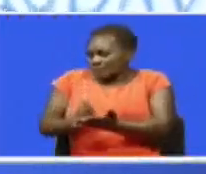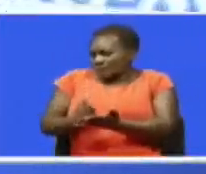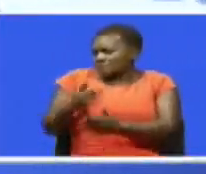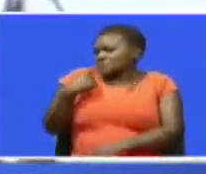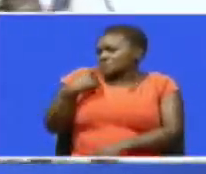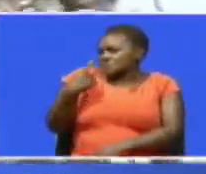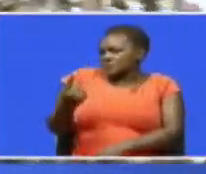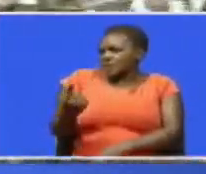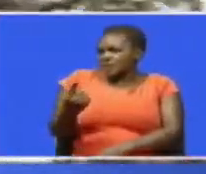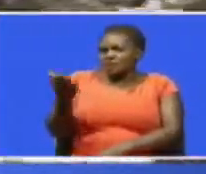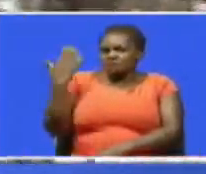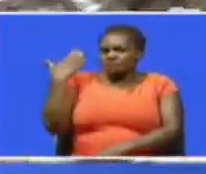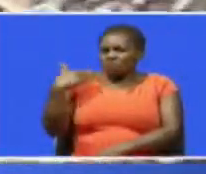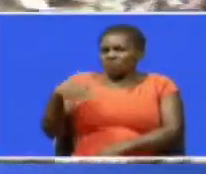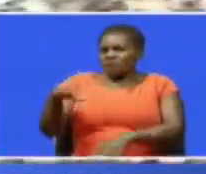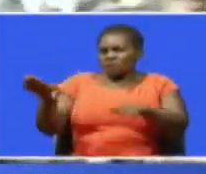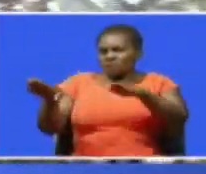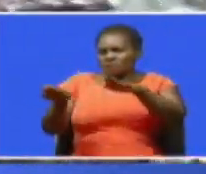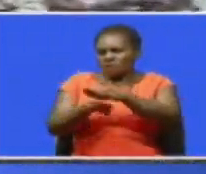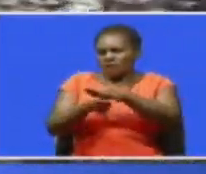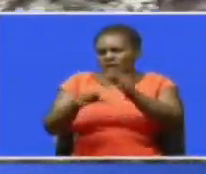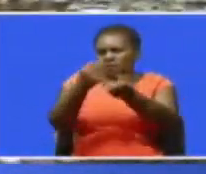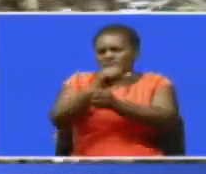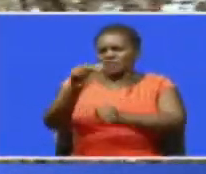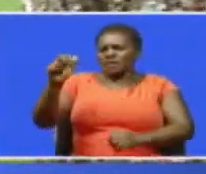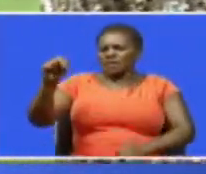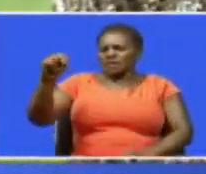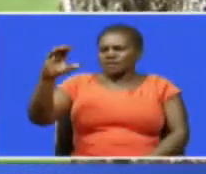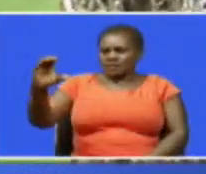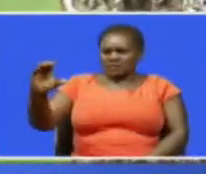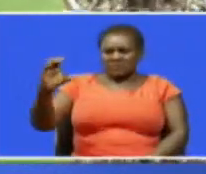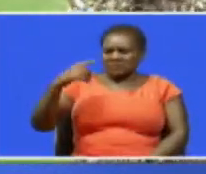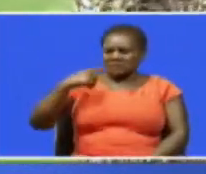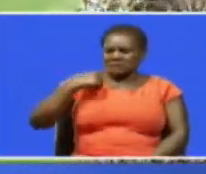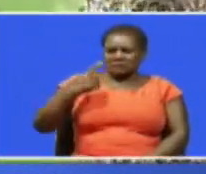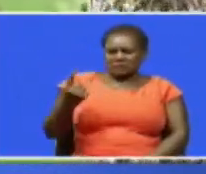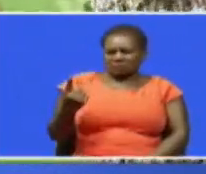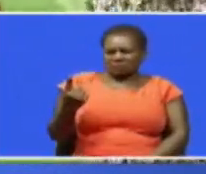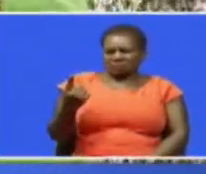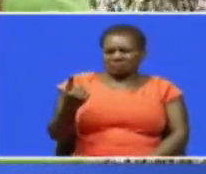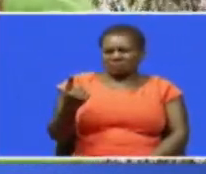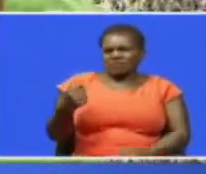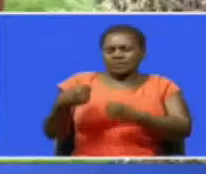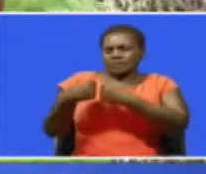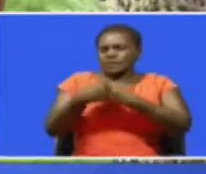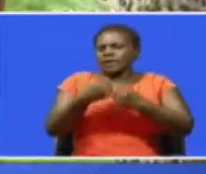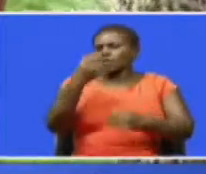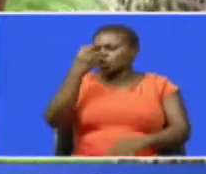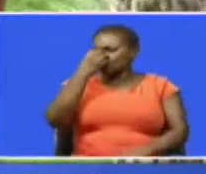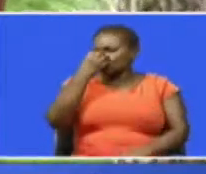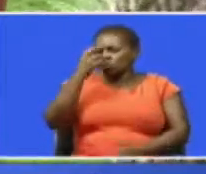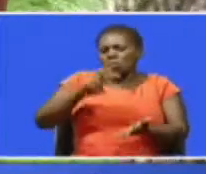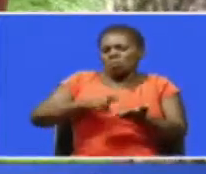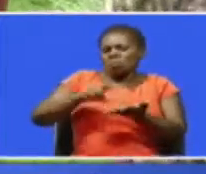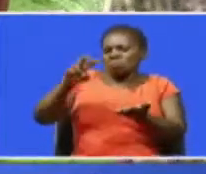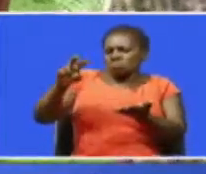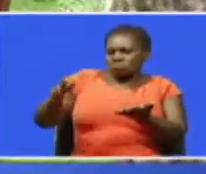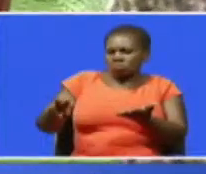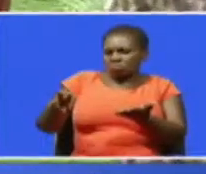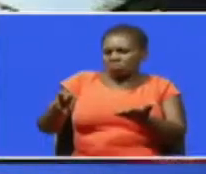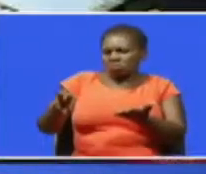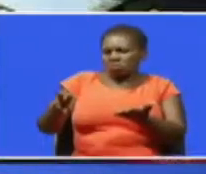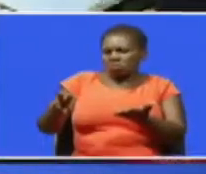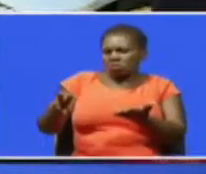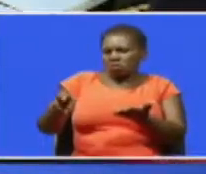critics, such as former vice president and ANC party leader Musalia Mudavadi, now challenging Ruto to resign over his